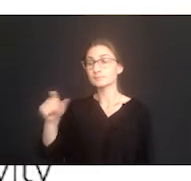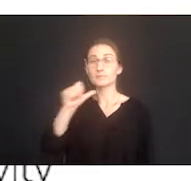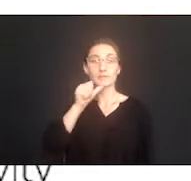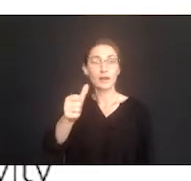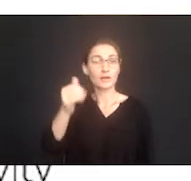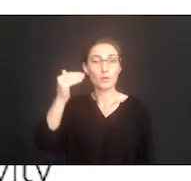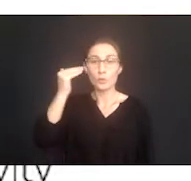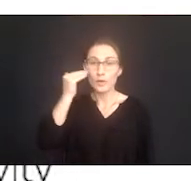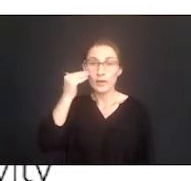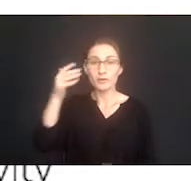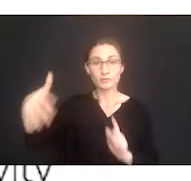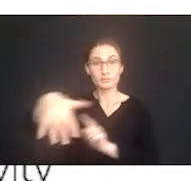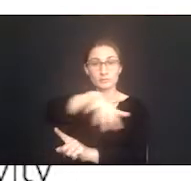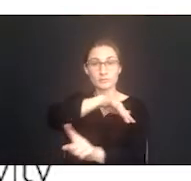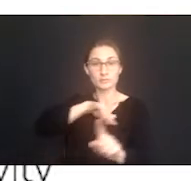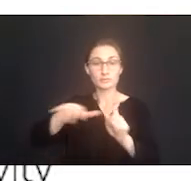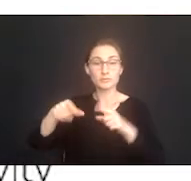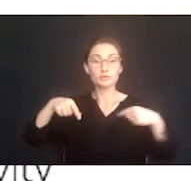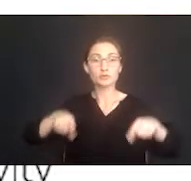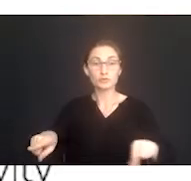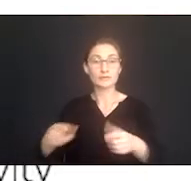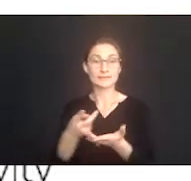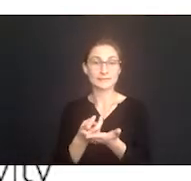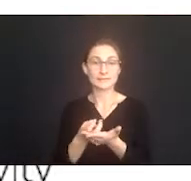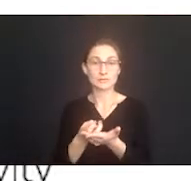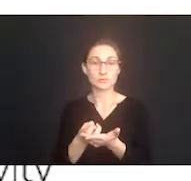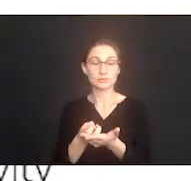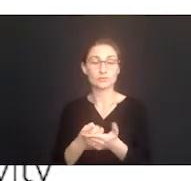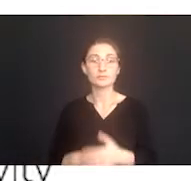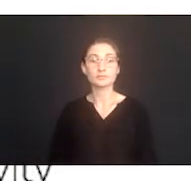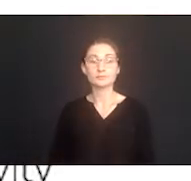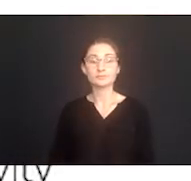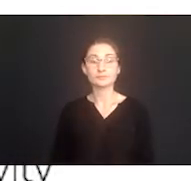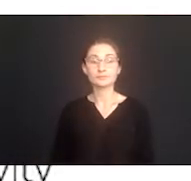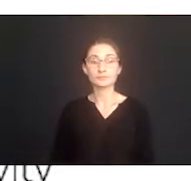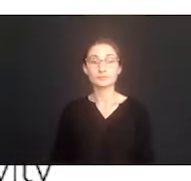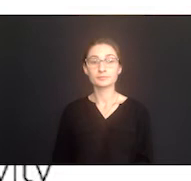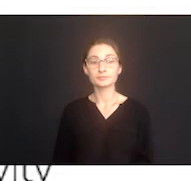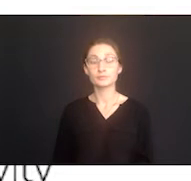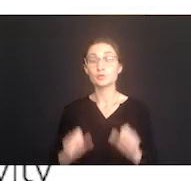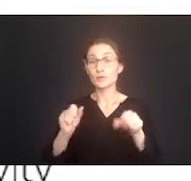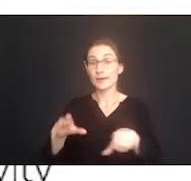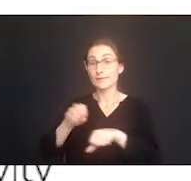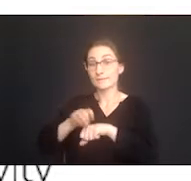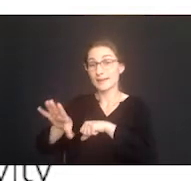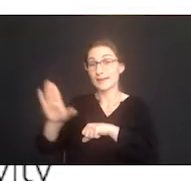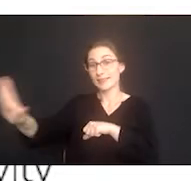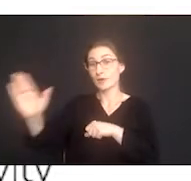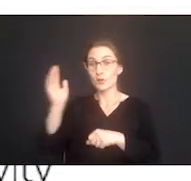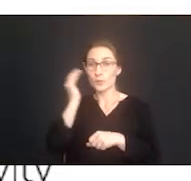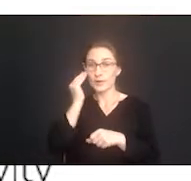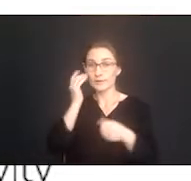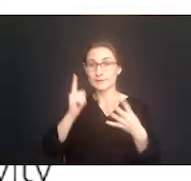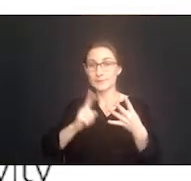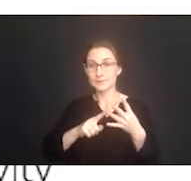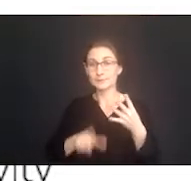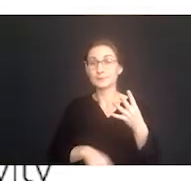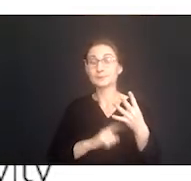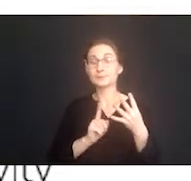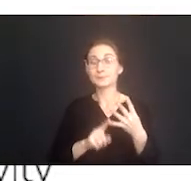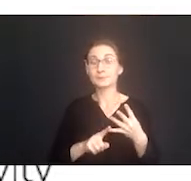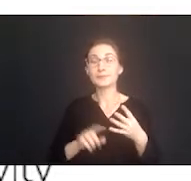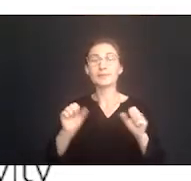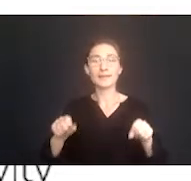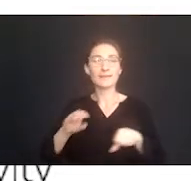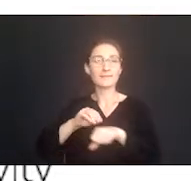not aware of what's happening around them while it's taking place. So a seizure may affect that person's awareness or it may not. A seizure may